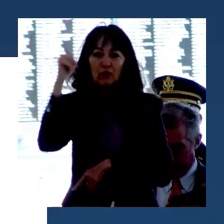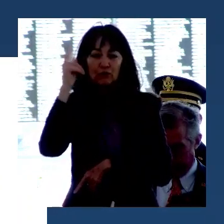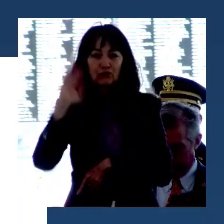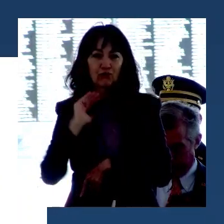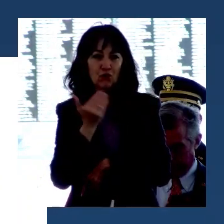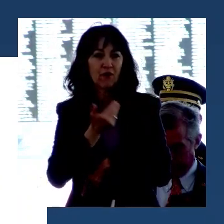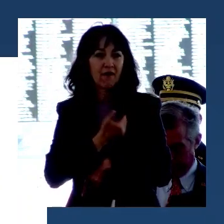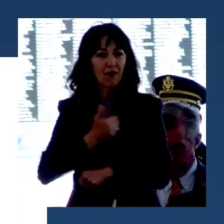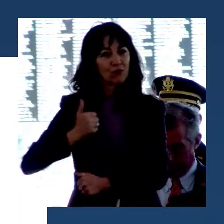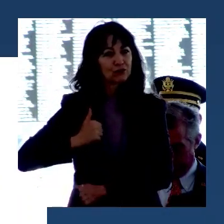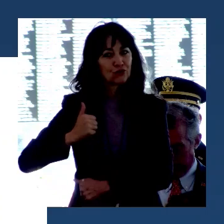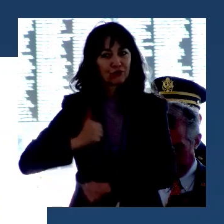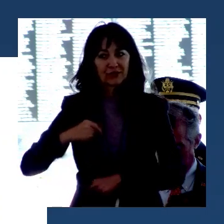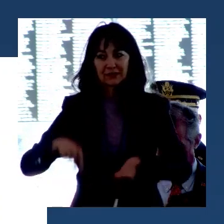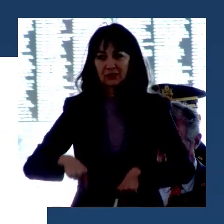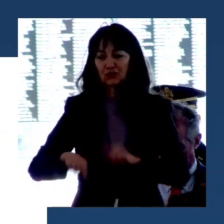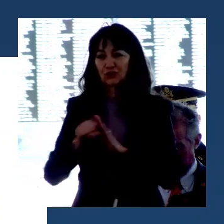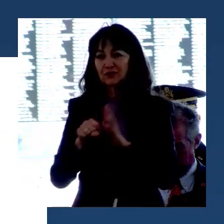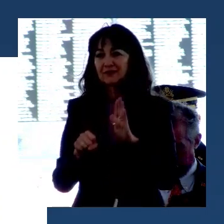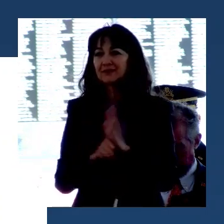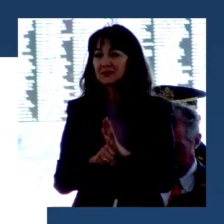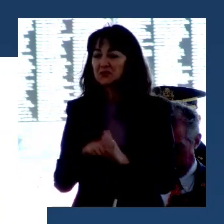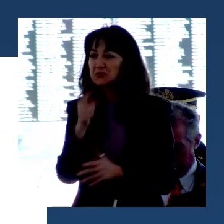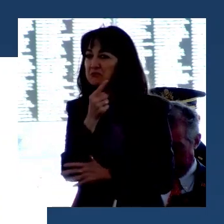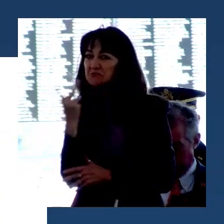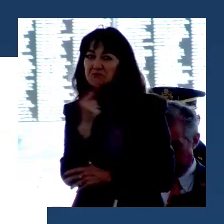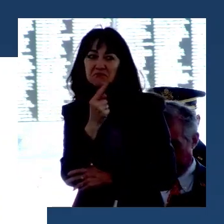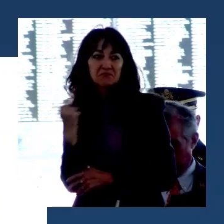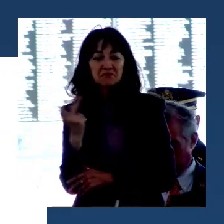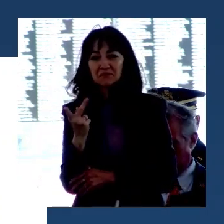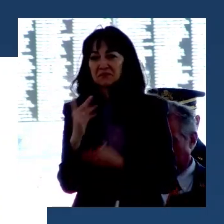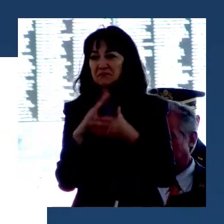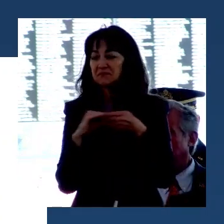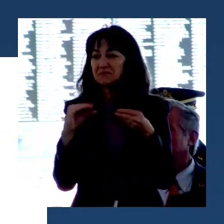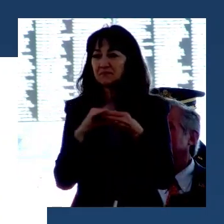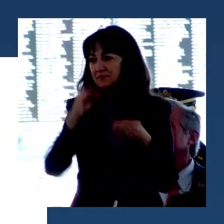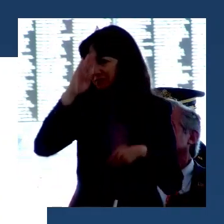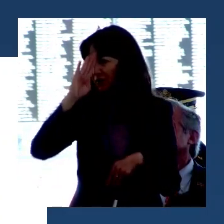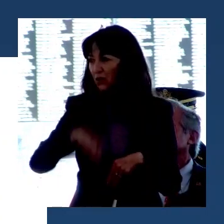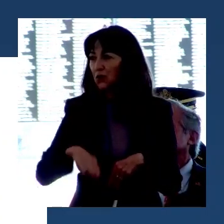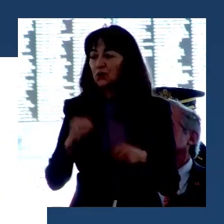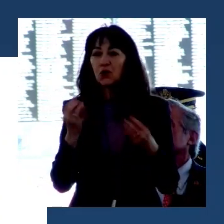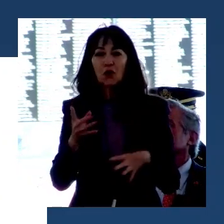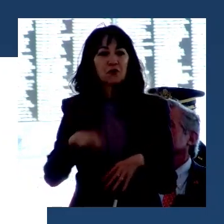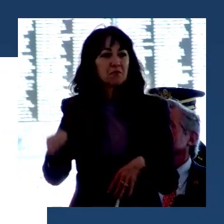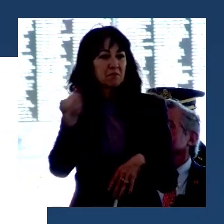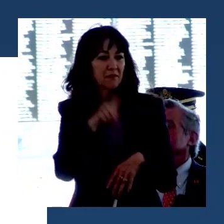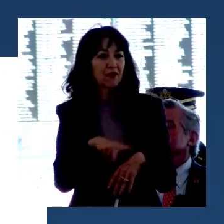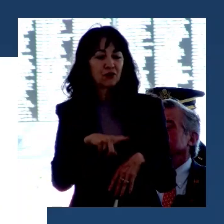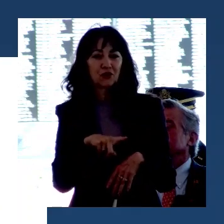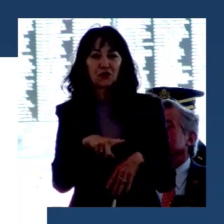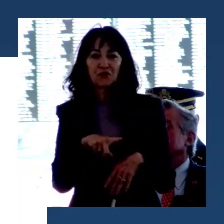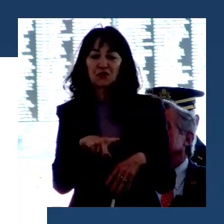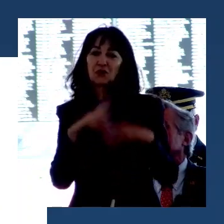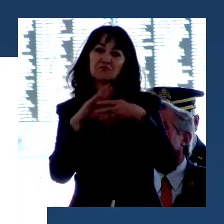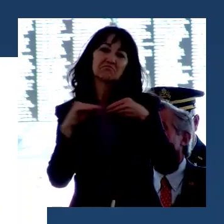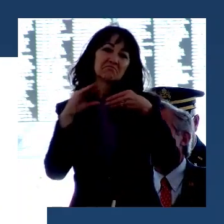in the state. So just a couple quick stories. I know that many of you heard me give many